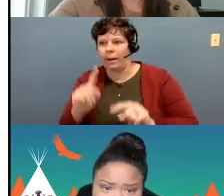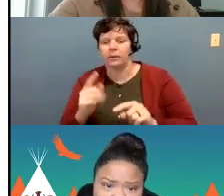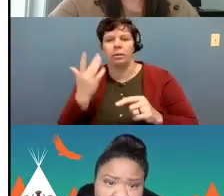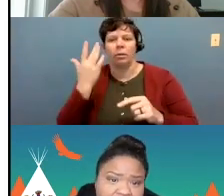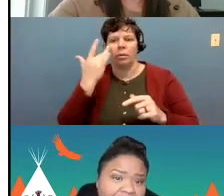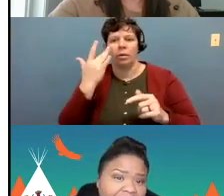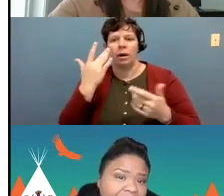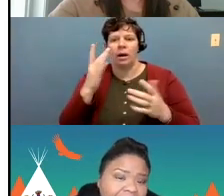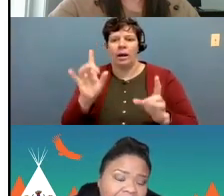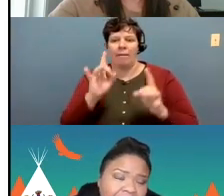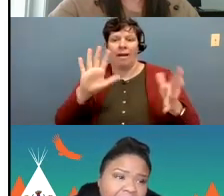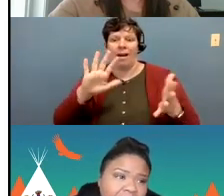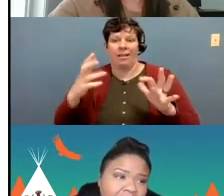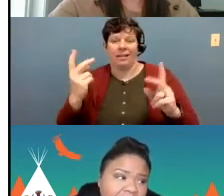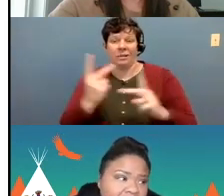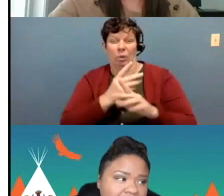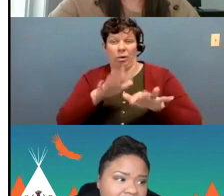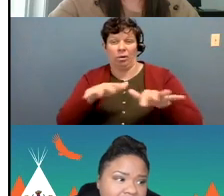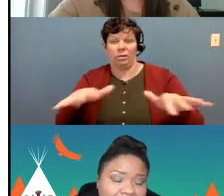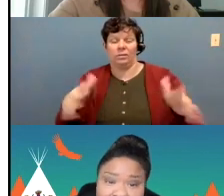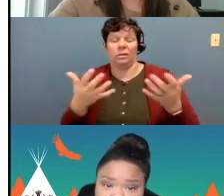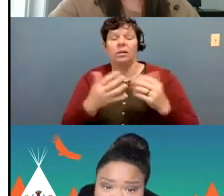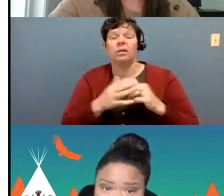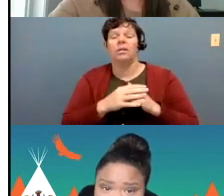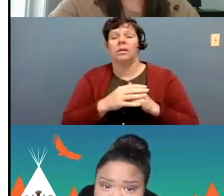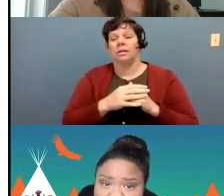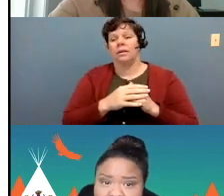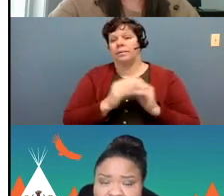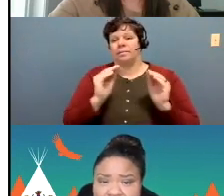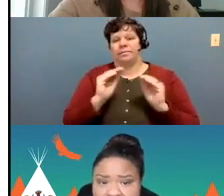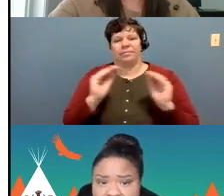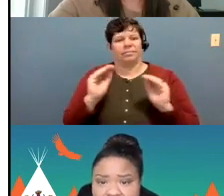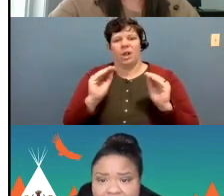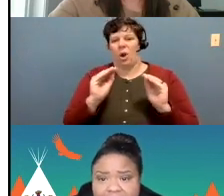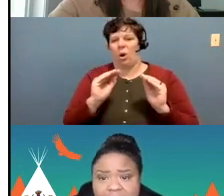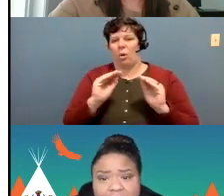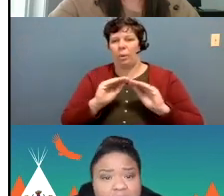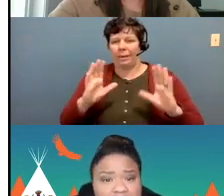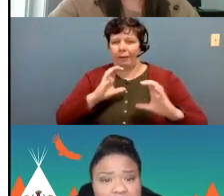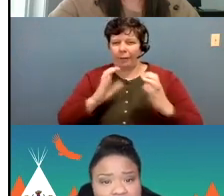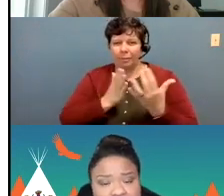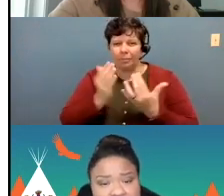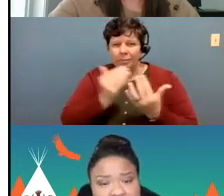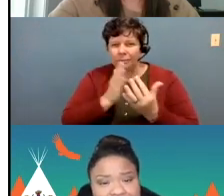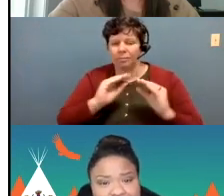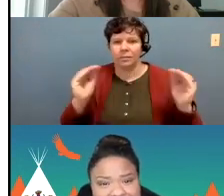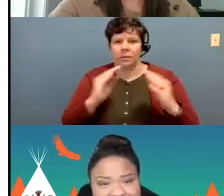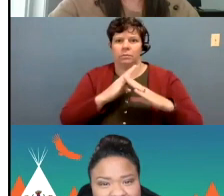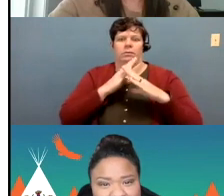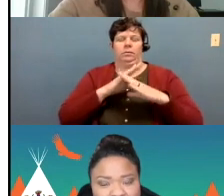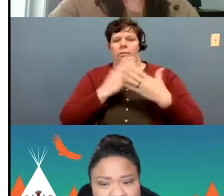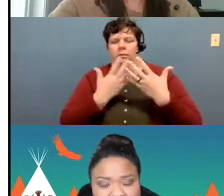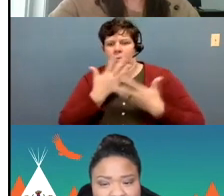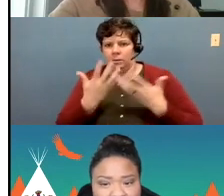violence is perpetuated, the lack of transparency in some of these cases. So I will really push as much as I'm